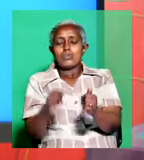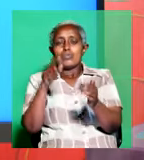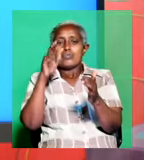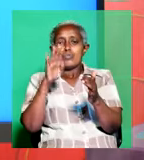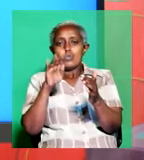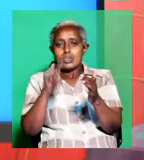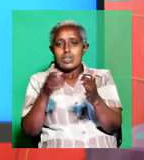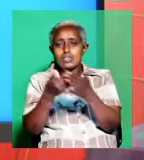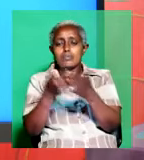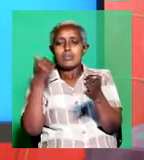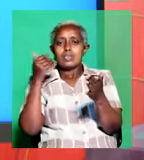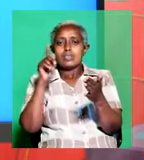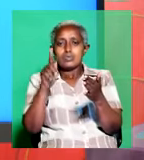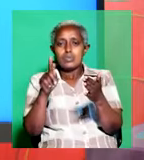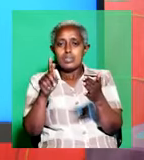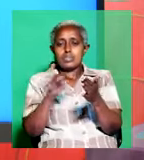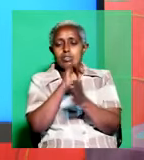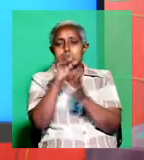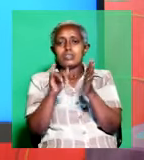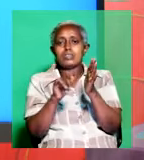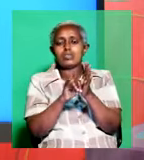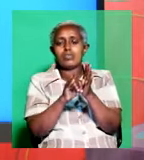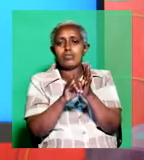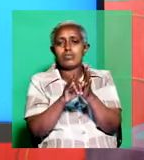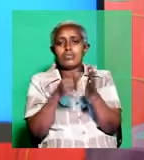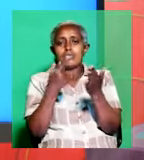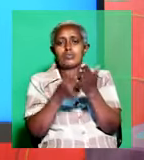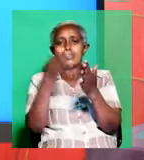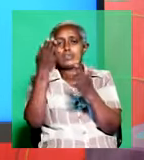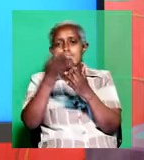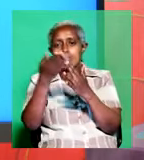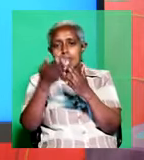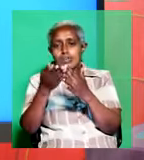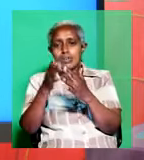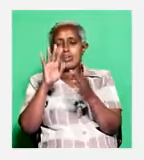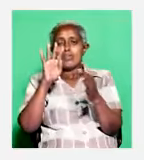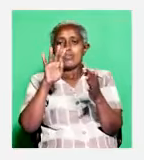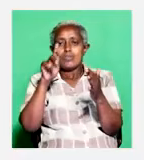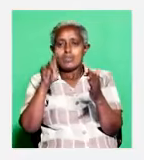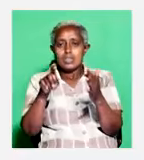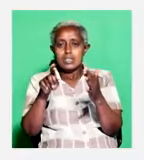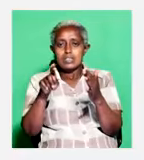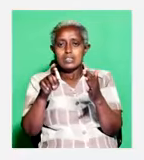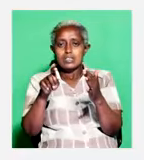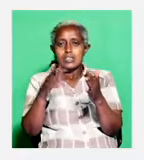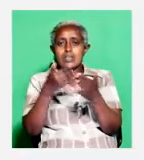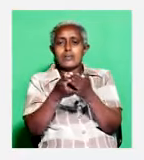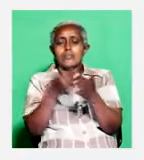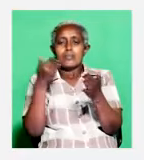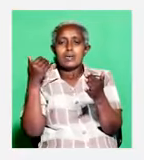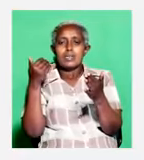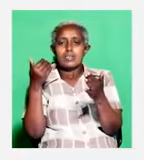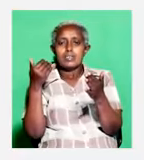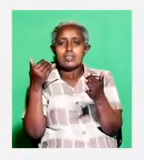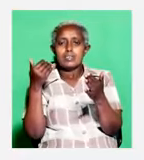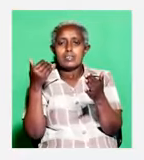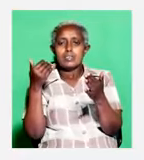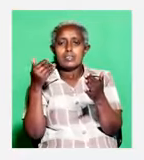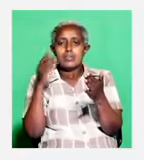4x minus 1, it is itself for this interval. 4x minus